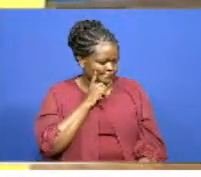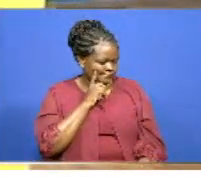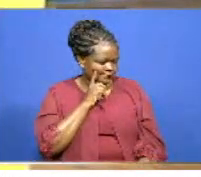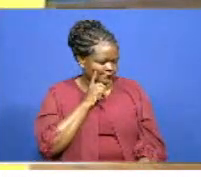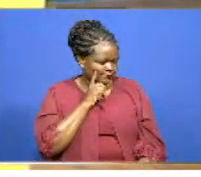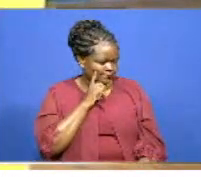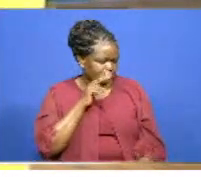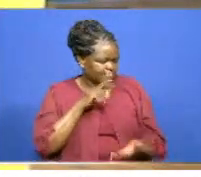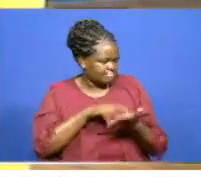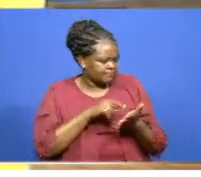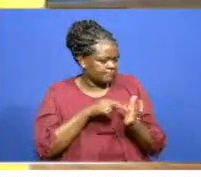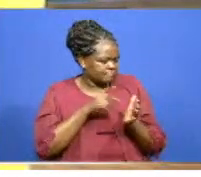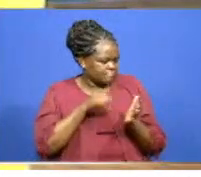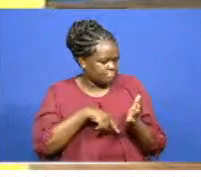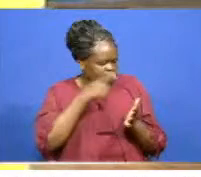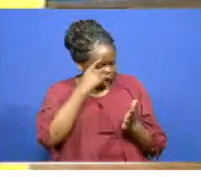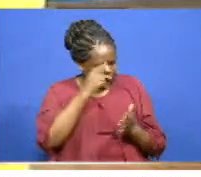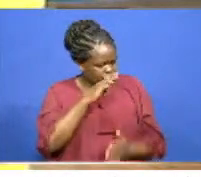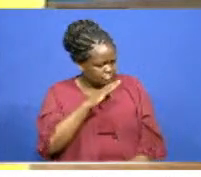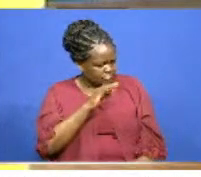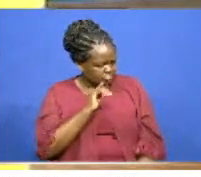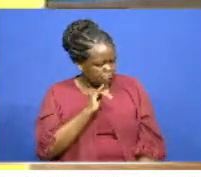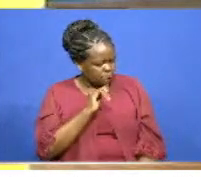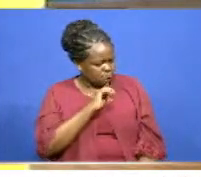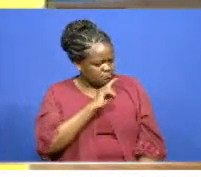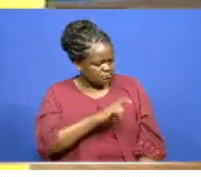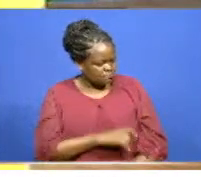what does it mean for BBI, the results? Churchill.